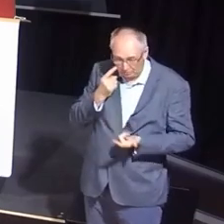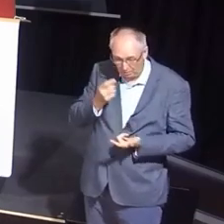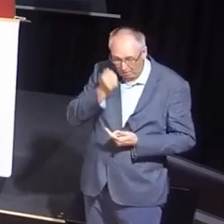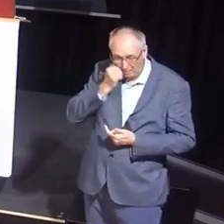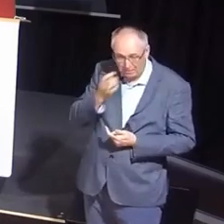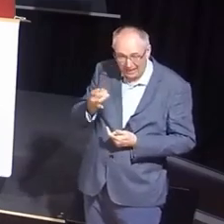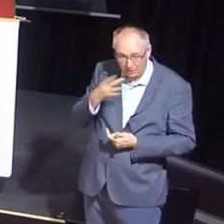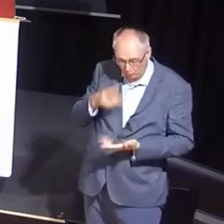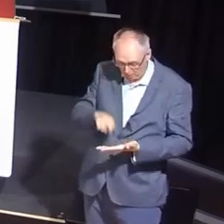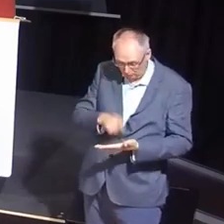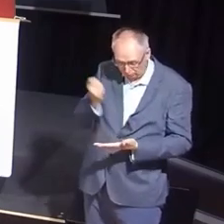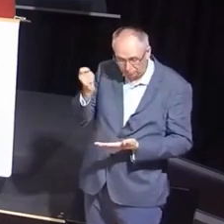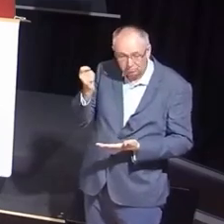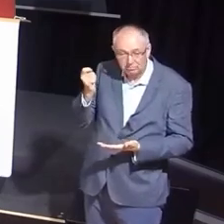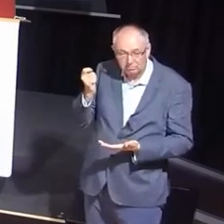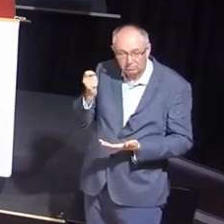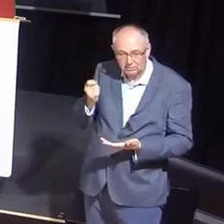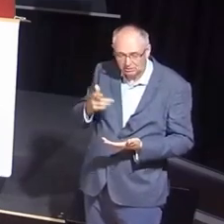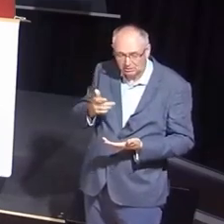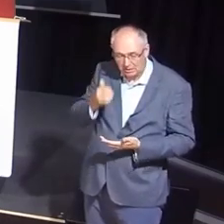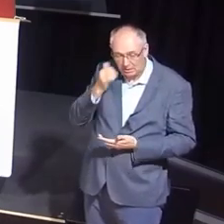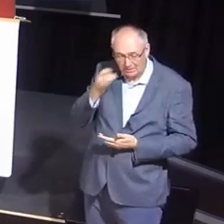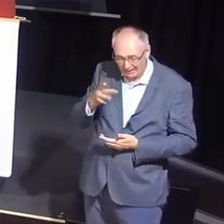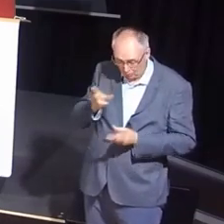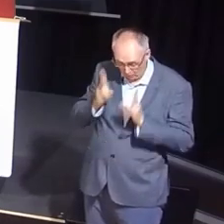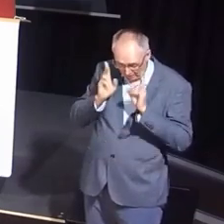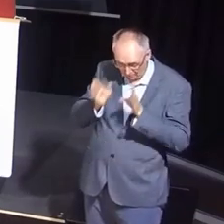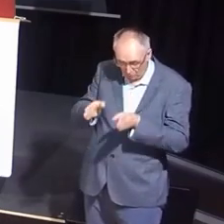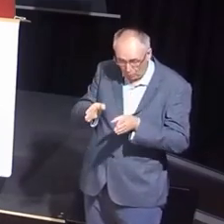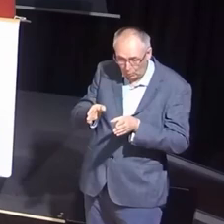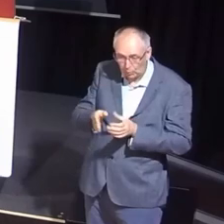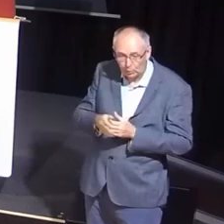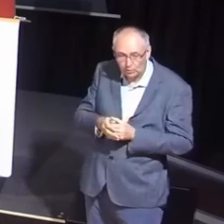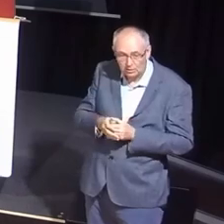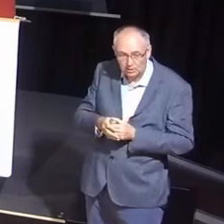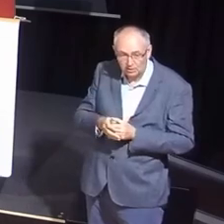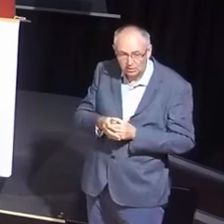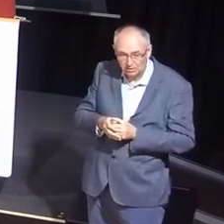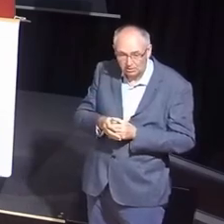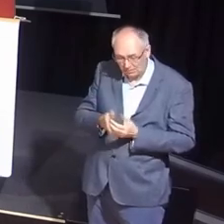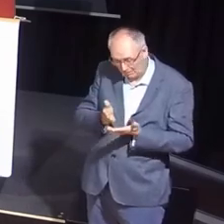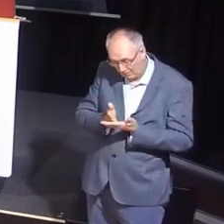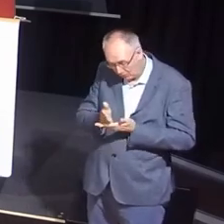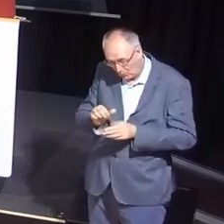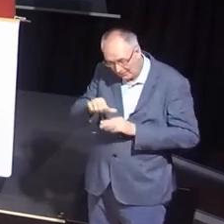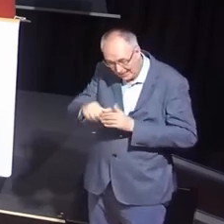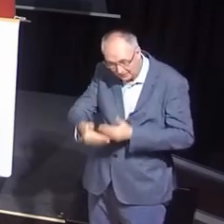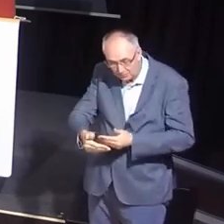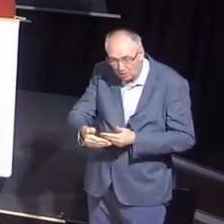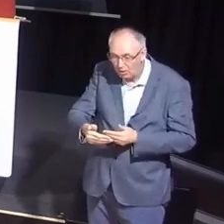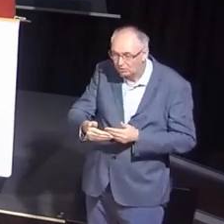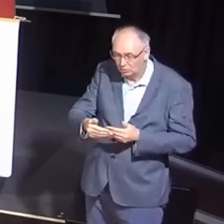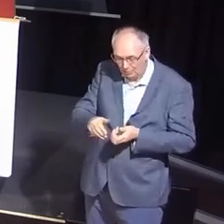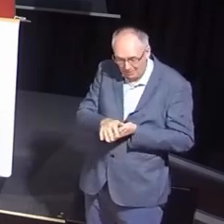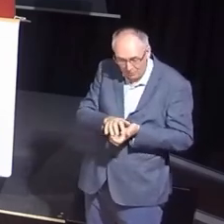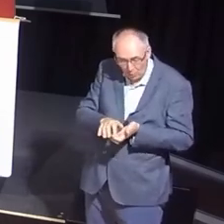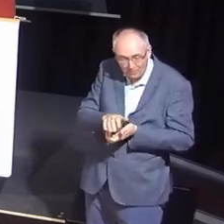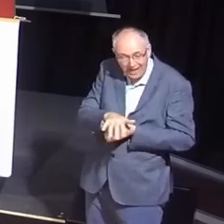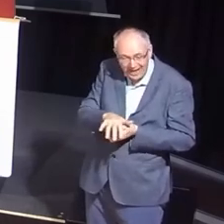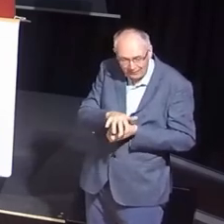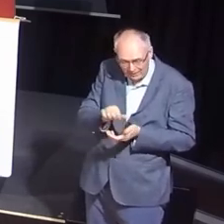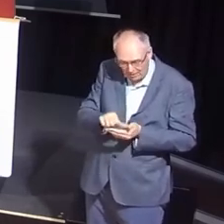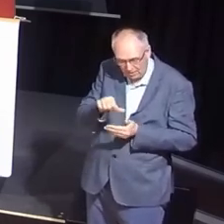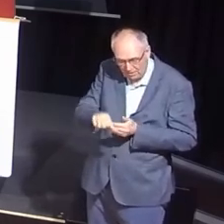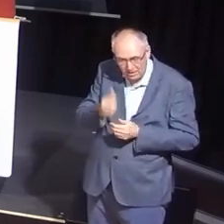simple black and white version, even if it's just to get through the smallest of tasks or boss or really complicated scenario, actually